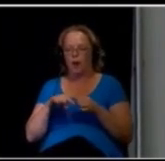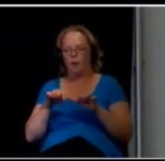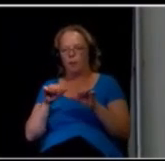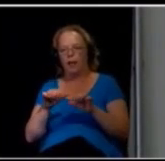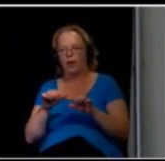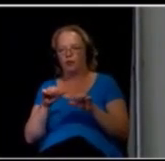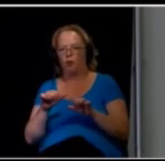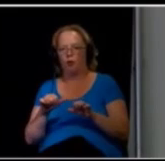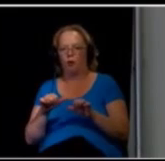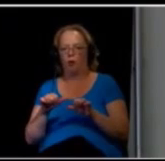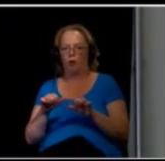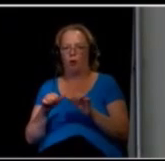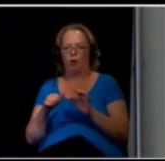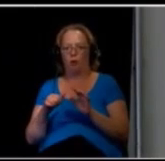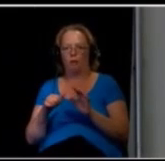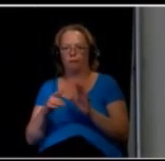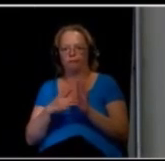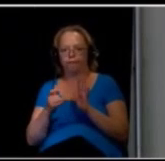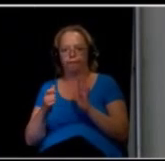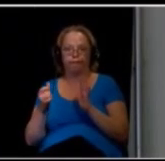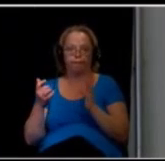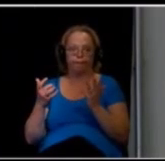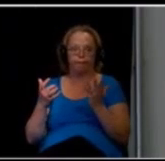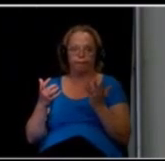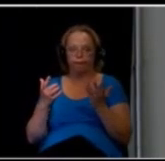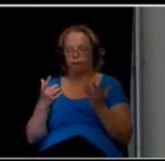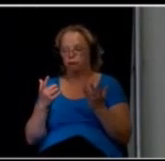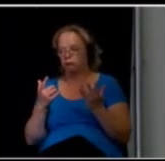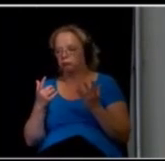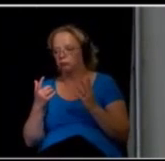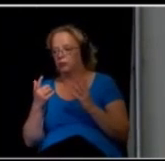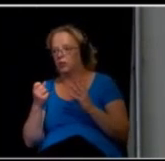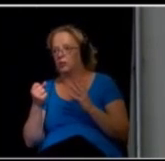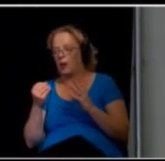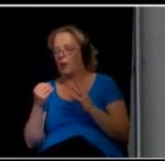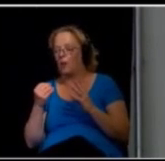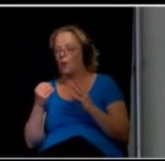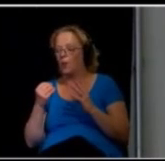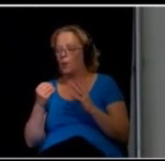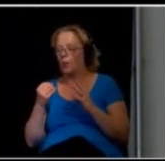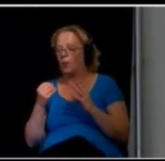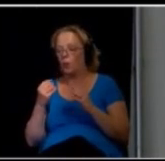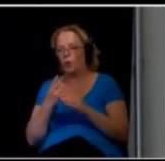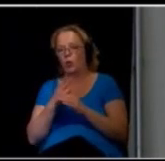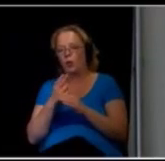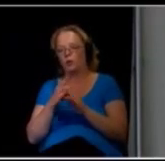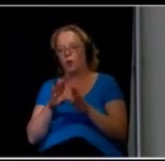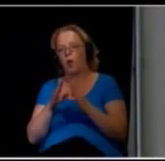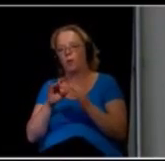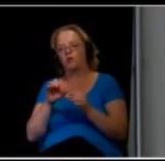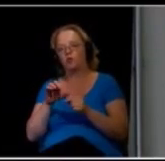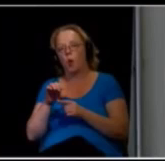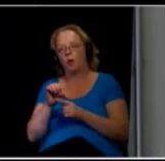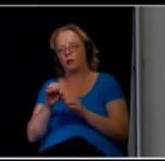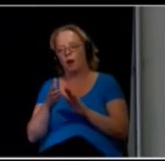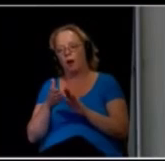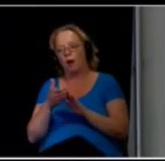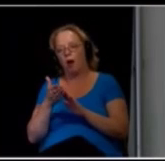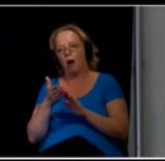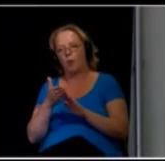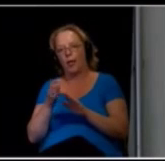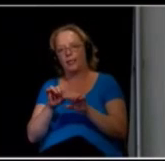potential vulnerability exploits. So we use an open source operating system.